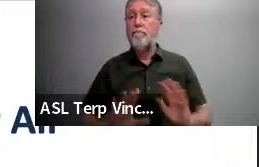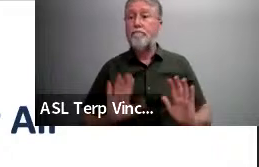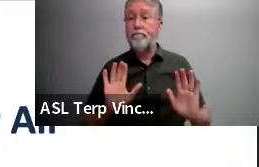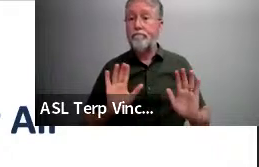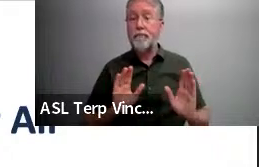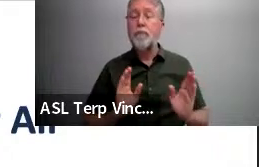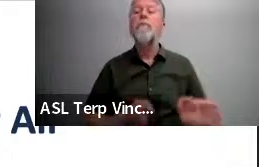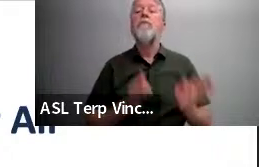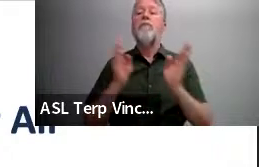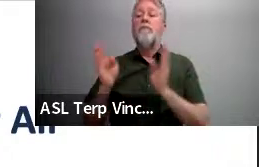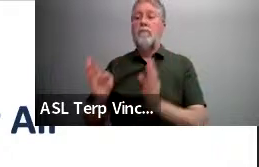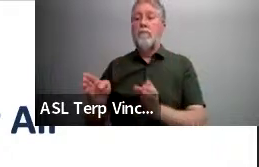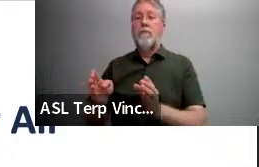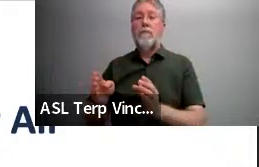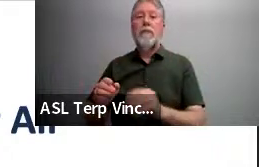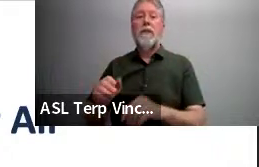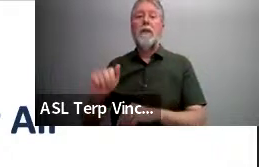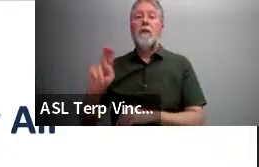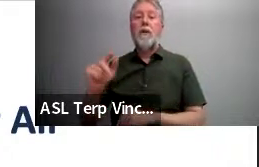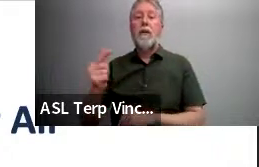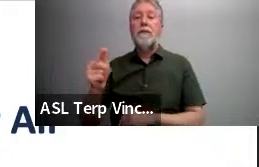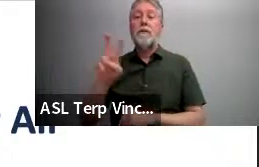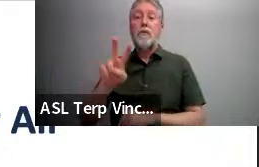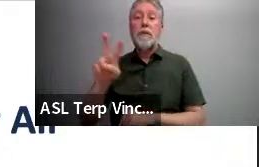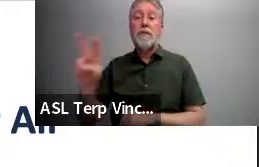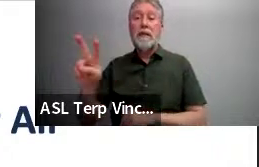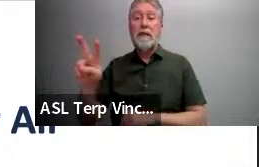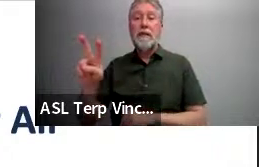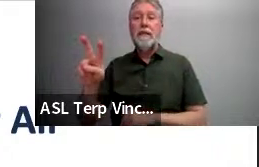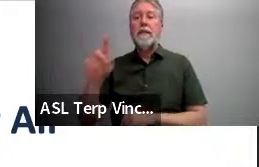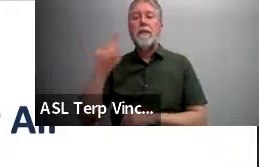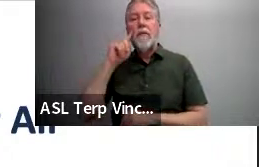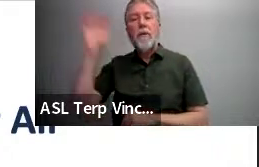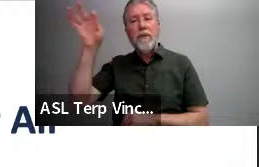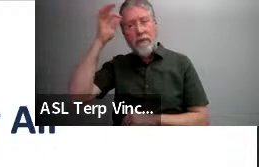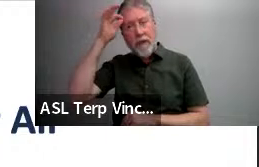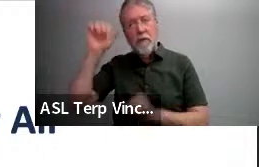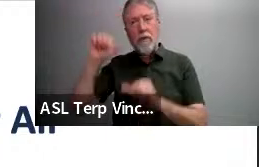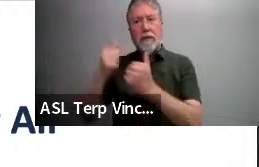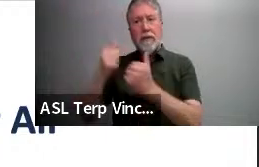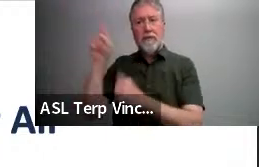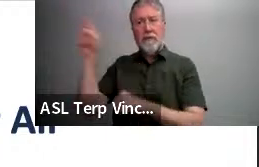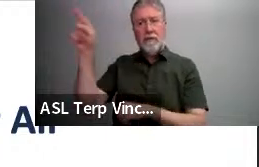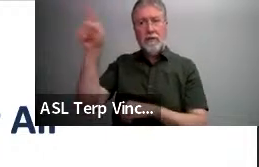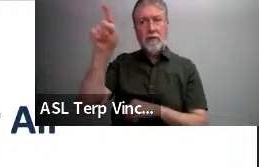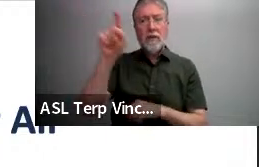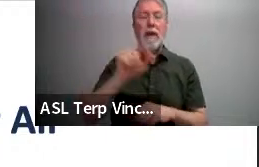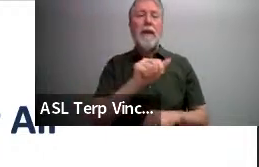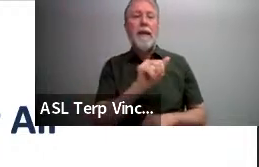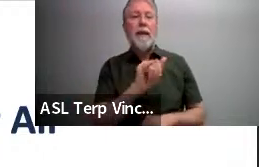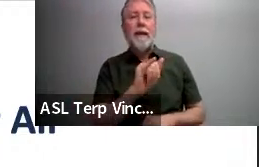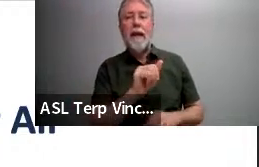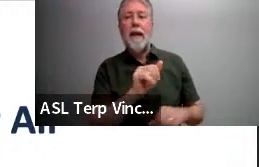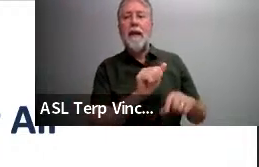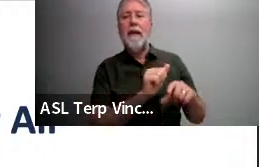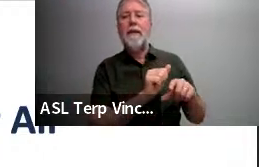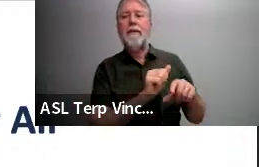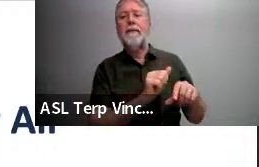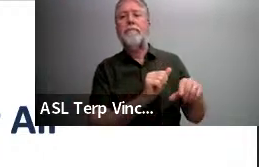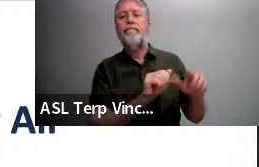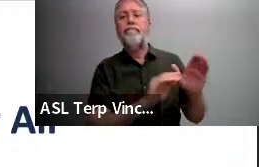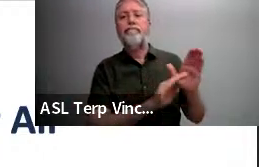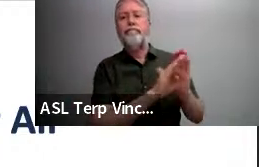will be hosted on August 22nd. Again, this will be for federal agency and AI practitioners presenting their perspective